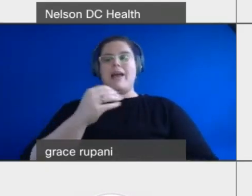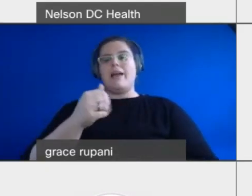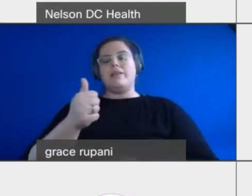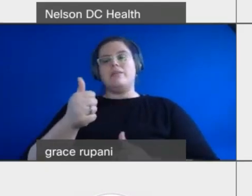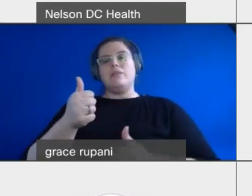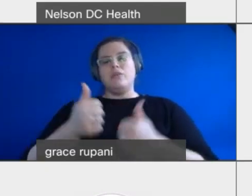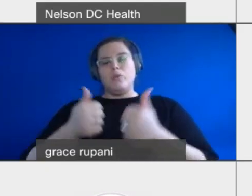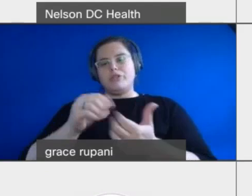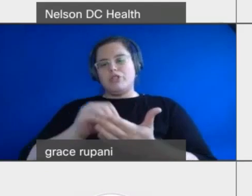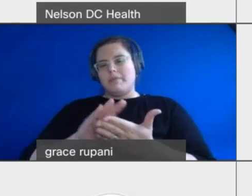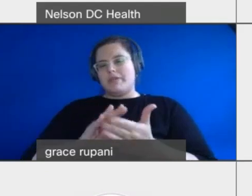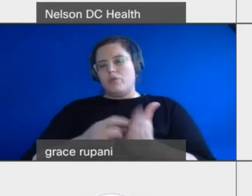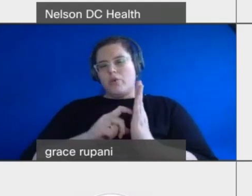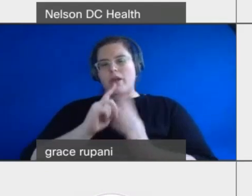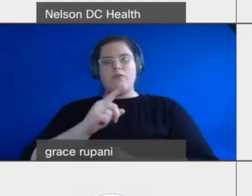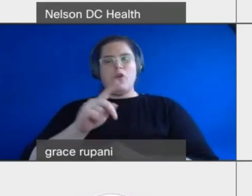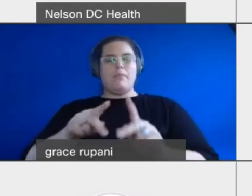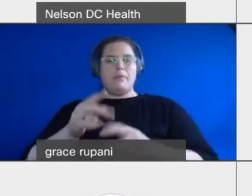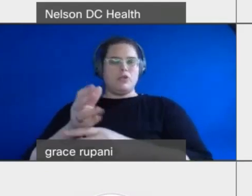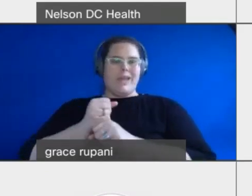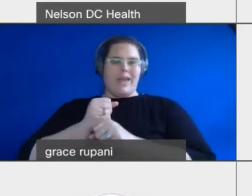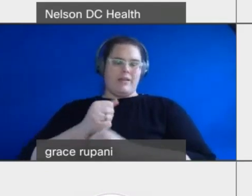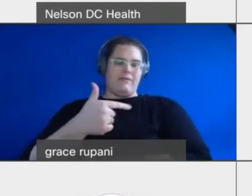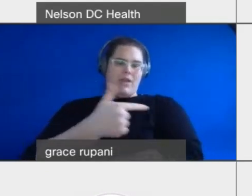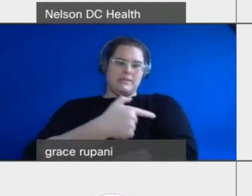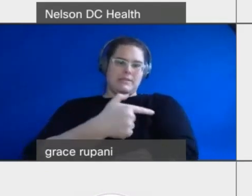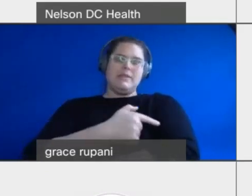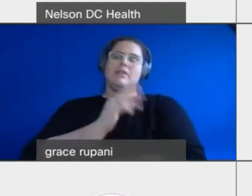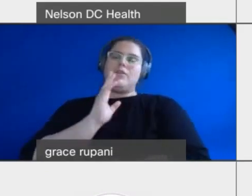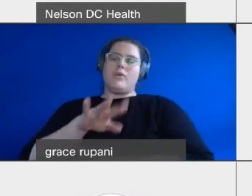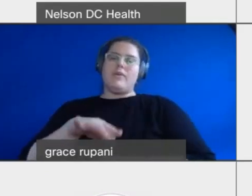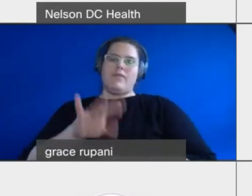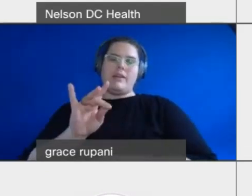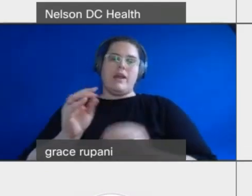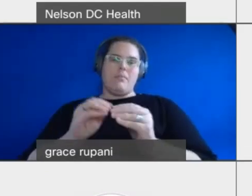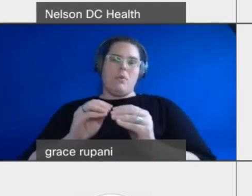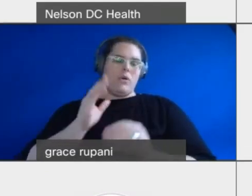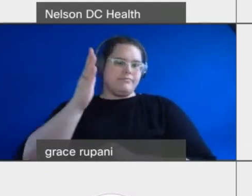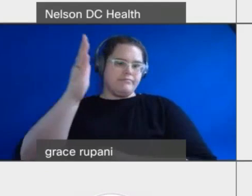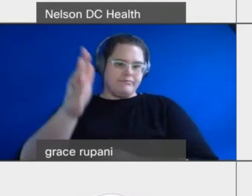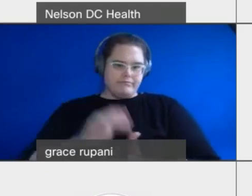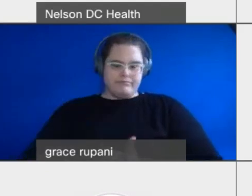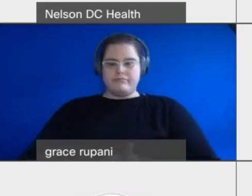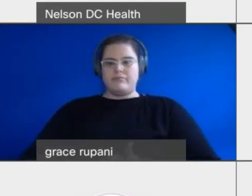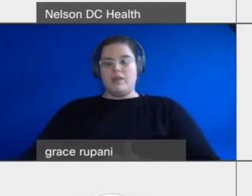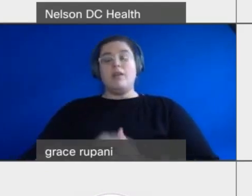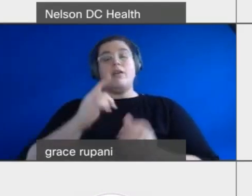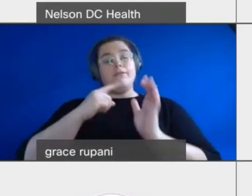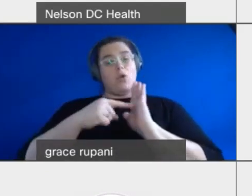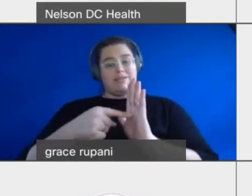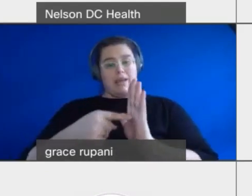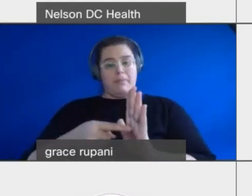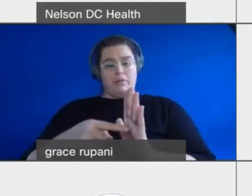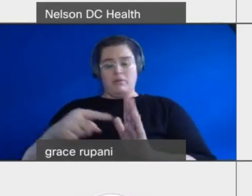for people to get the vaccine. So far, for example, up until this day, it has just